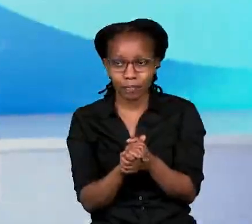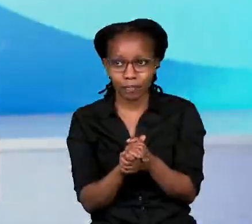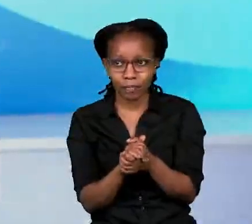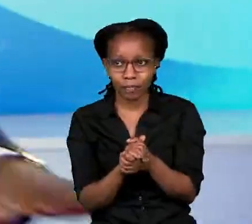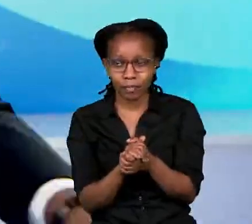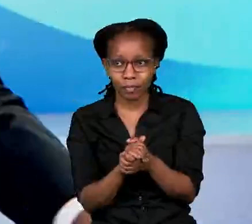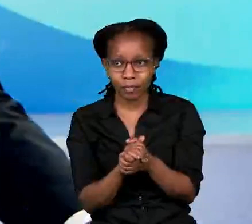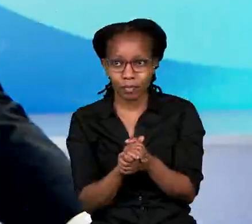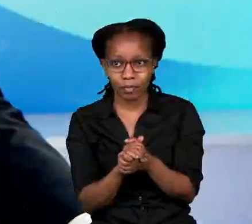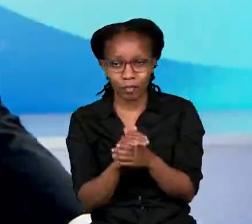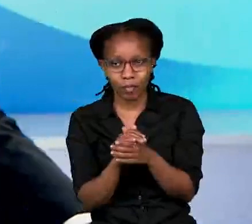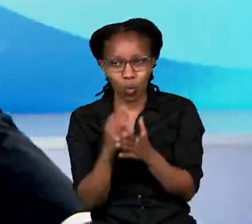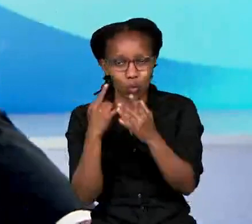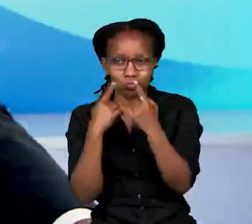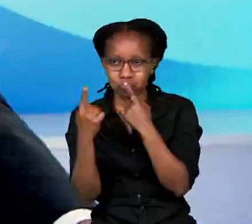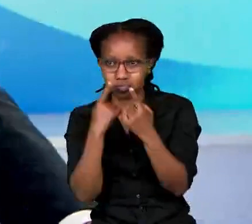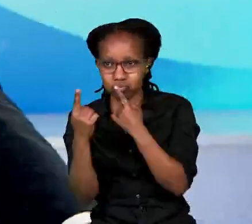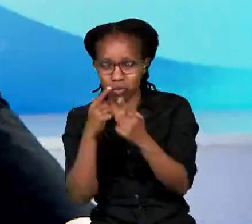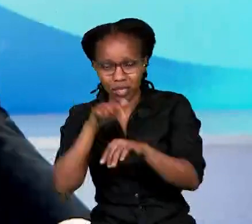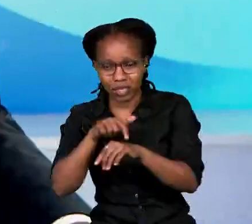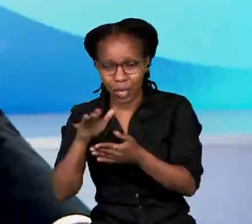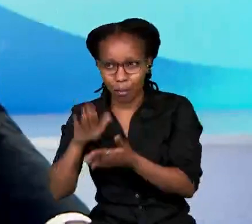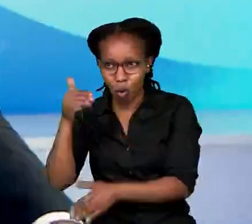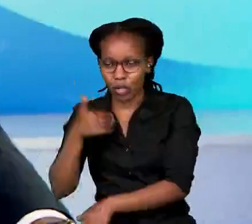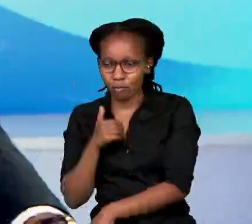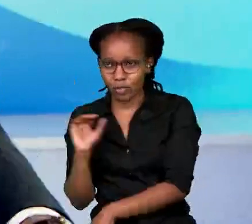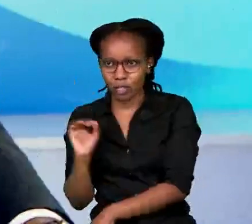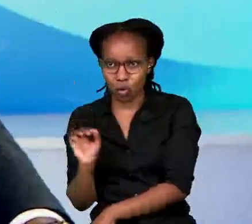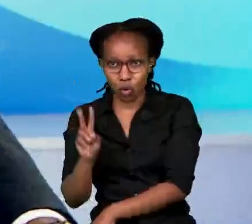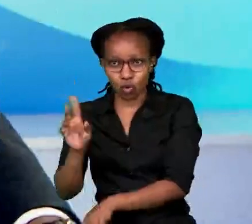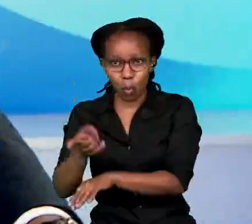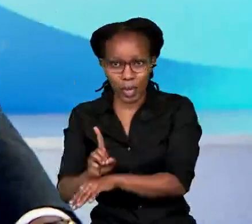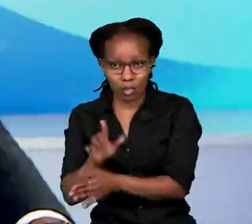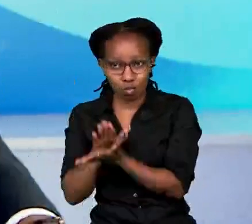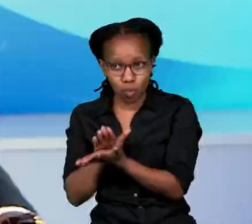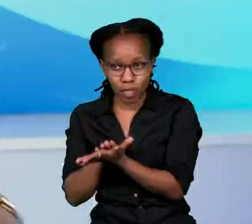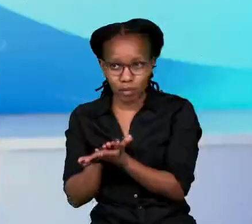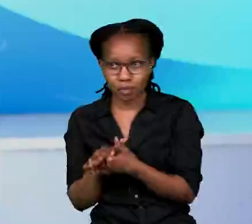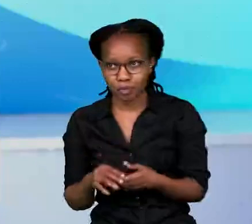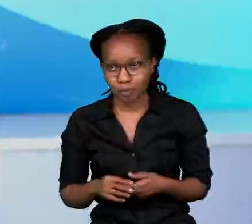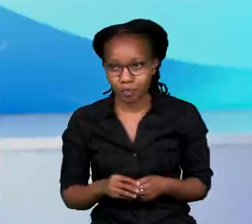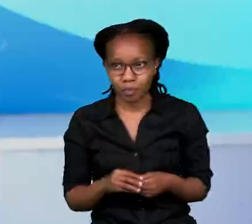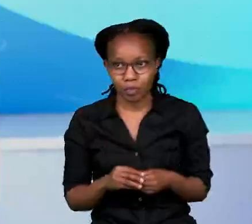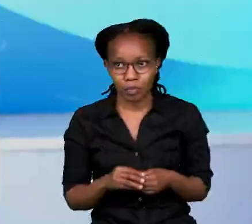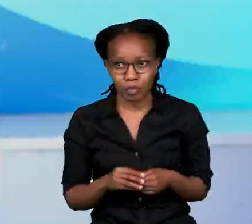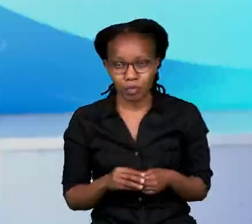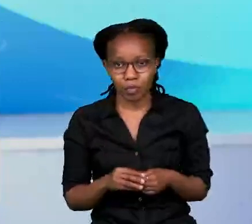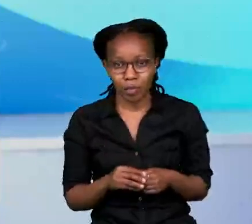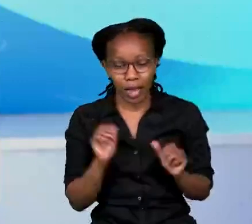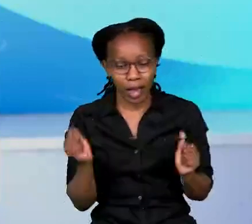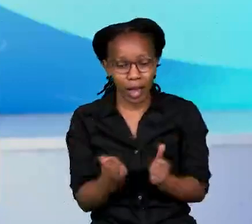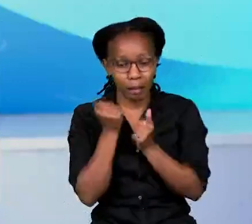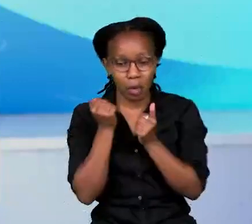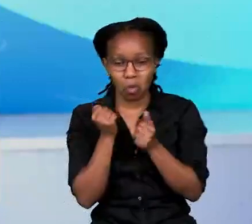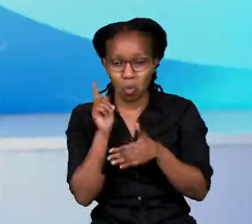we have had this conversation and we don't have a lot of time, and I'll give you 2 minutes to say this. What are we going to see? Are